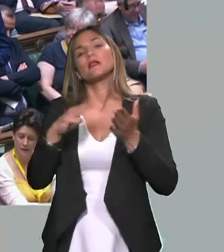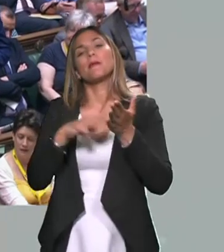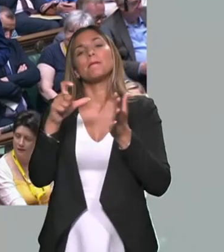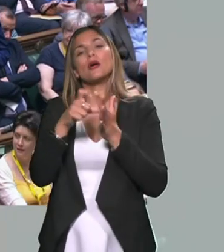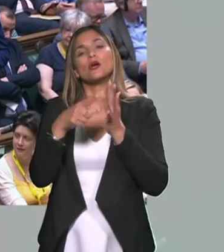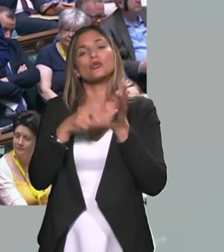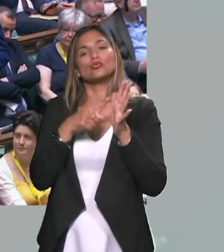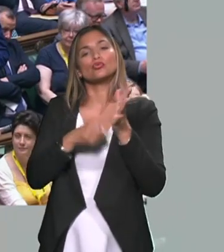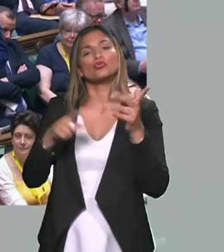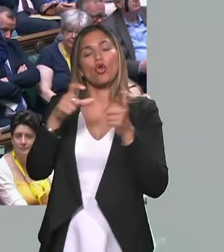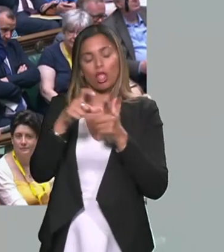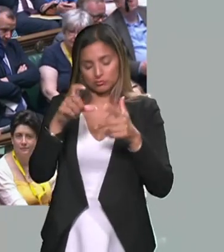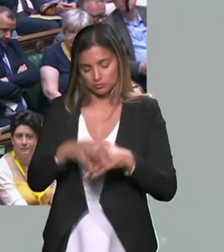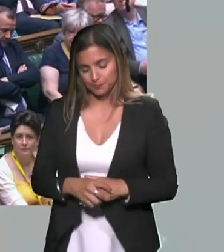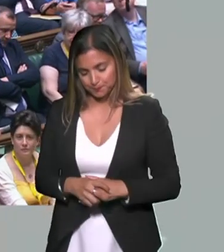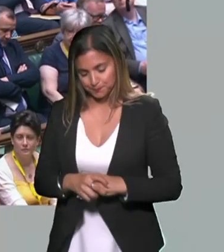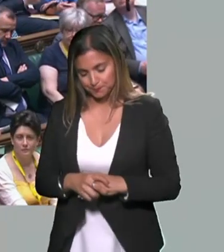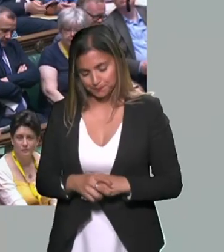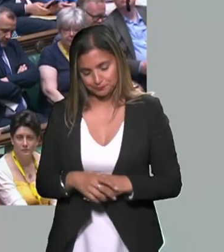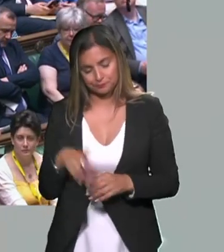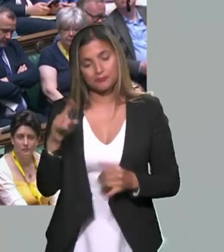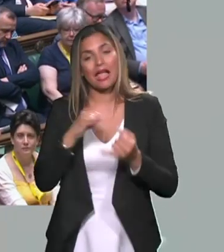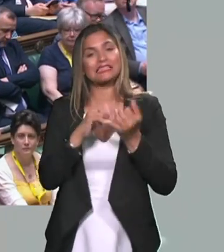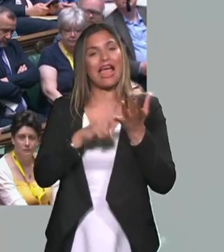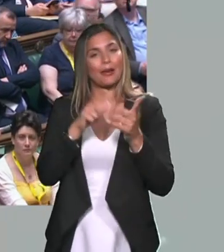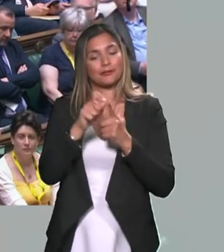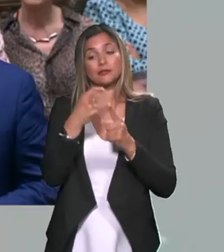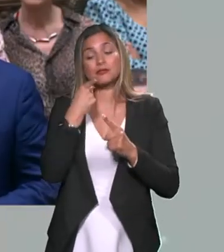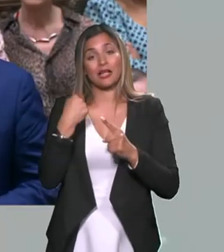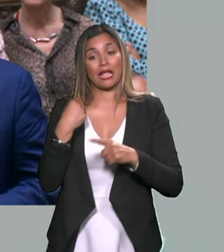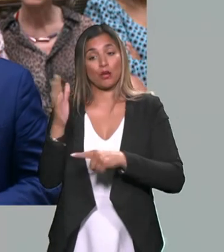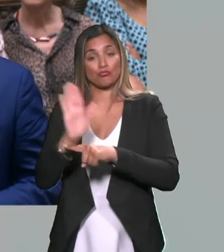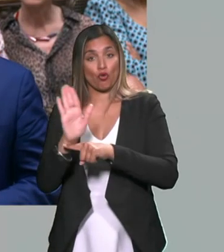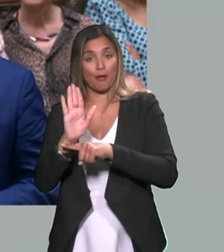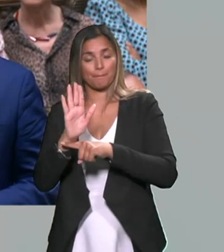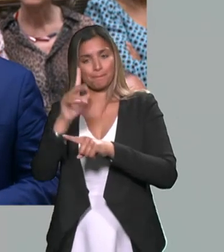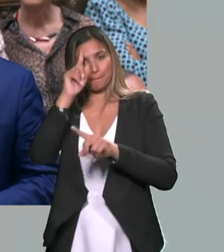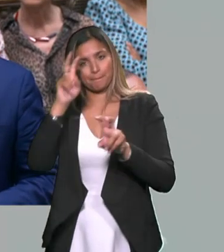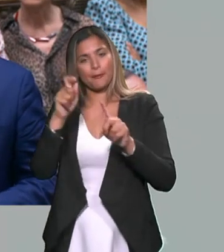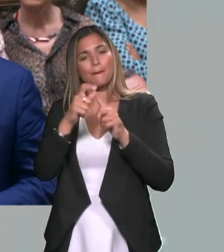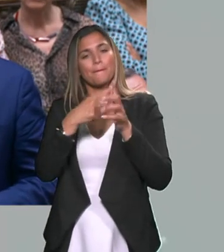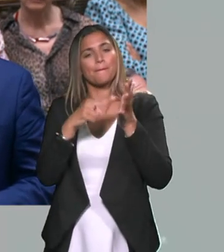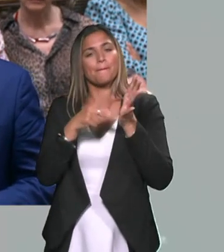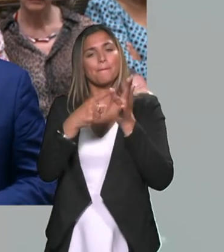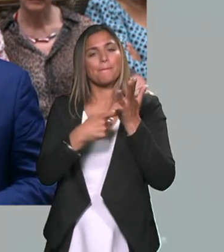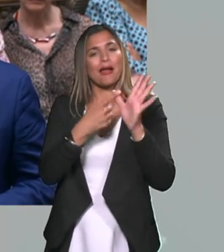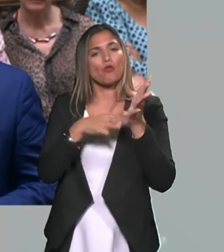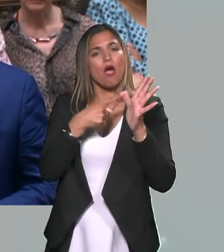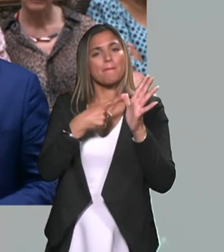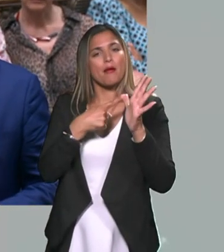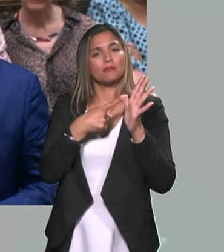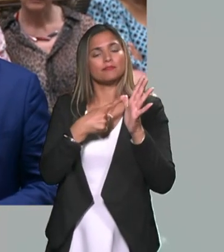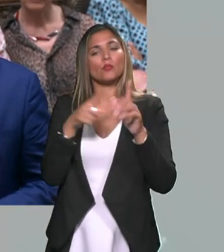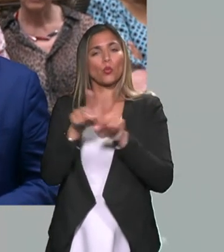Speaker. Last night's panorama with the joint investigation with the Times newspaper has exposed yet again more